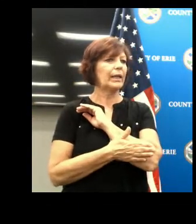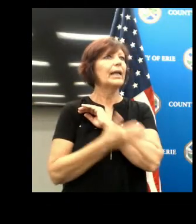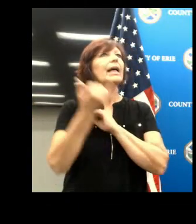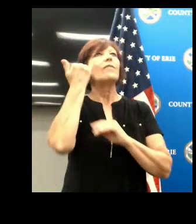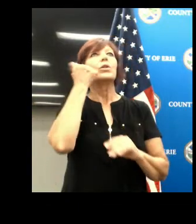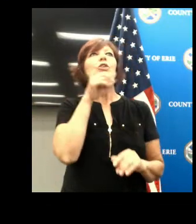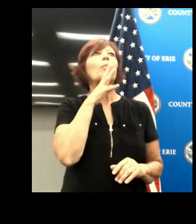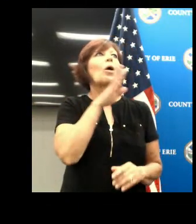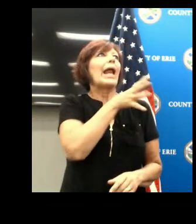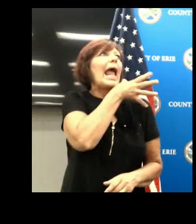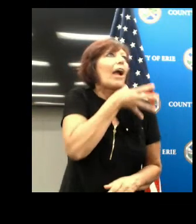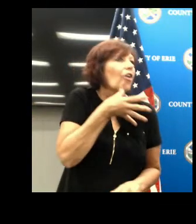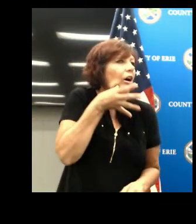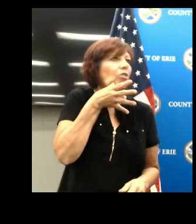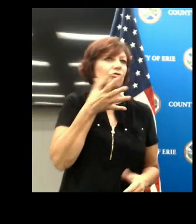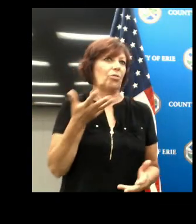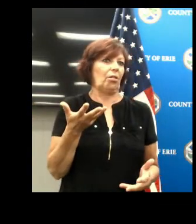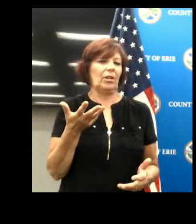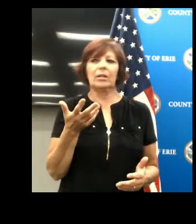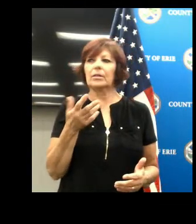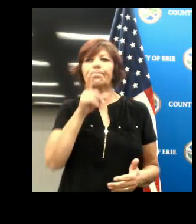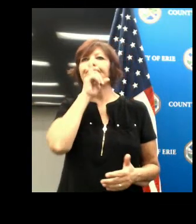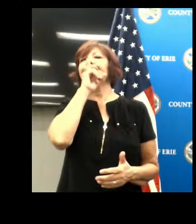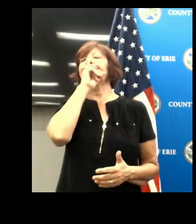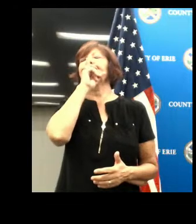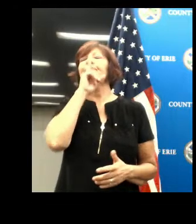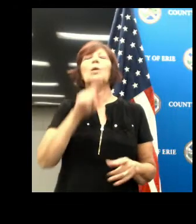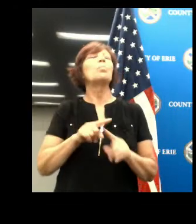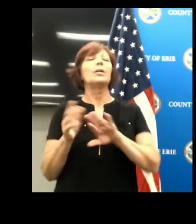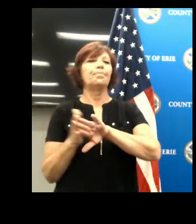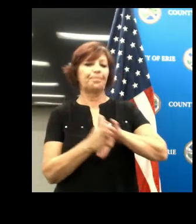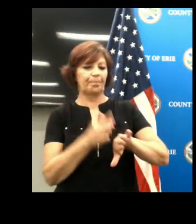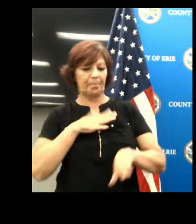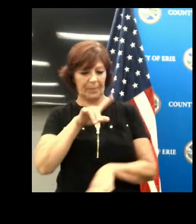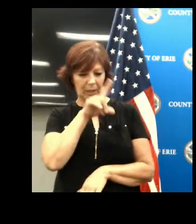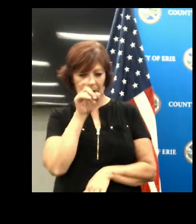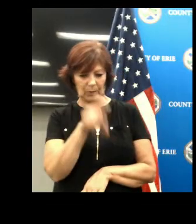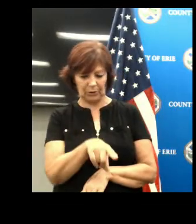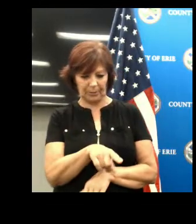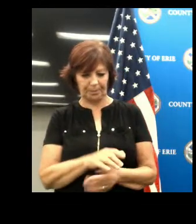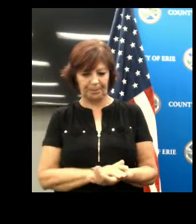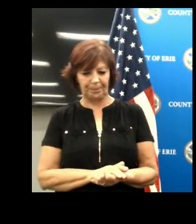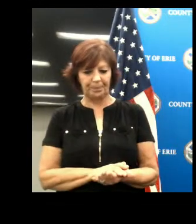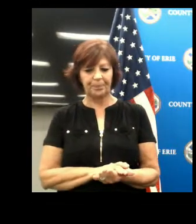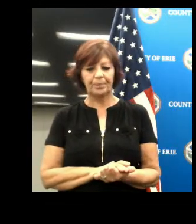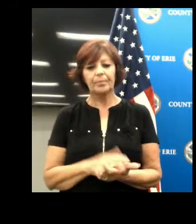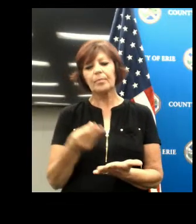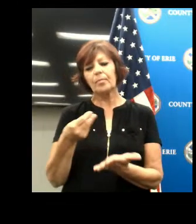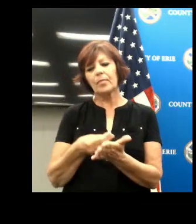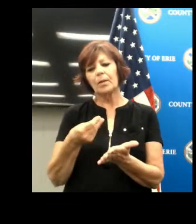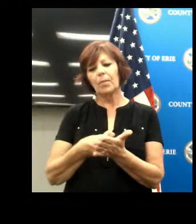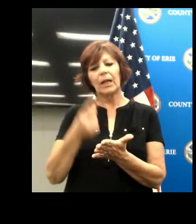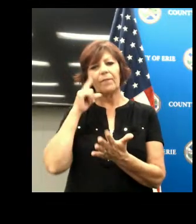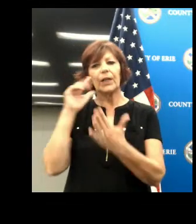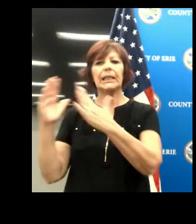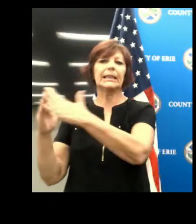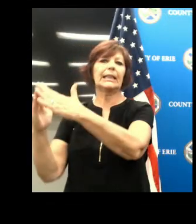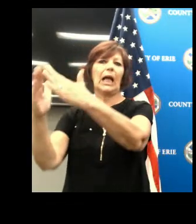agricultural business when it comes to Eden, so just put that out there. But my question is in regard to the money that's going to